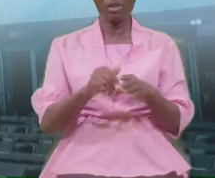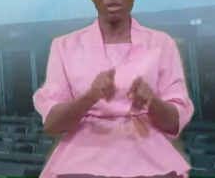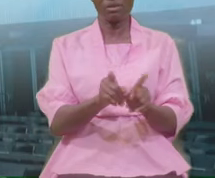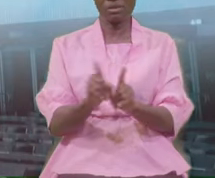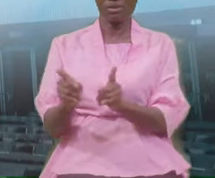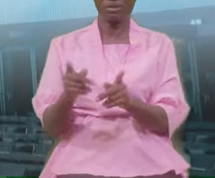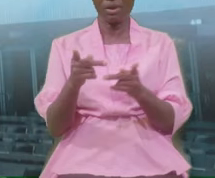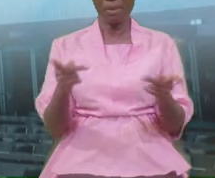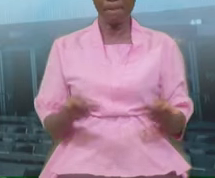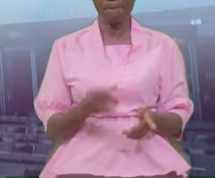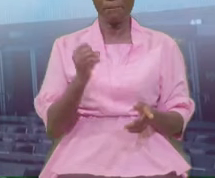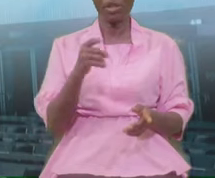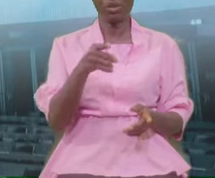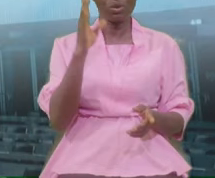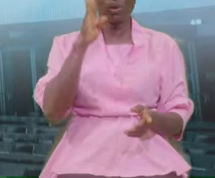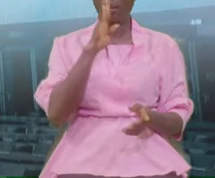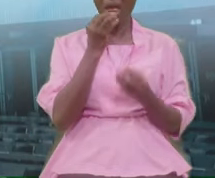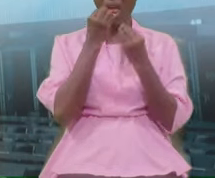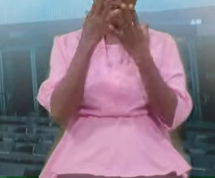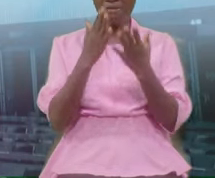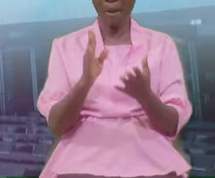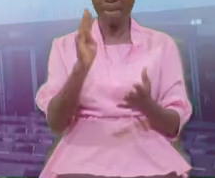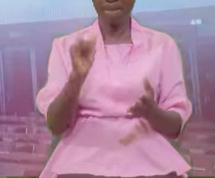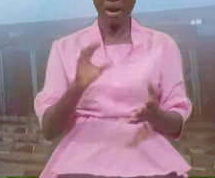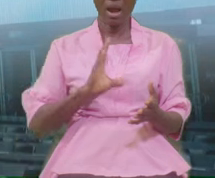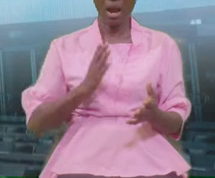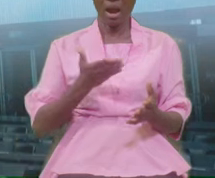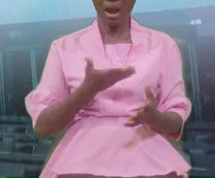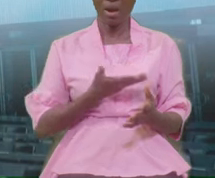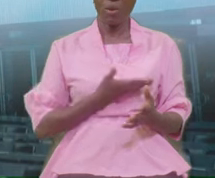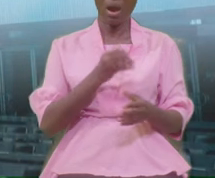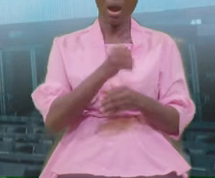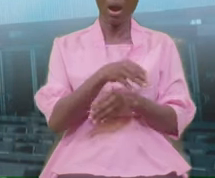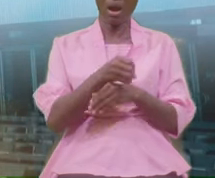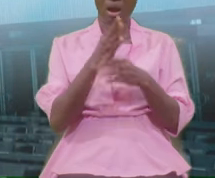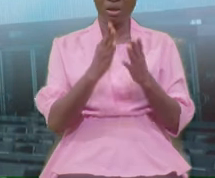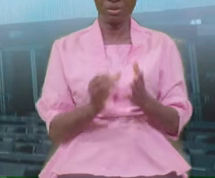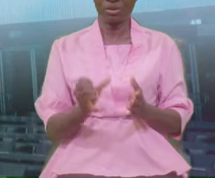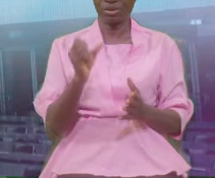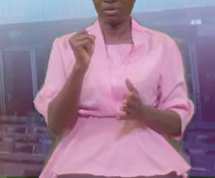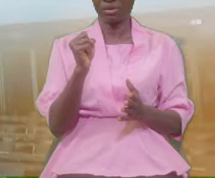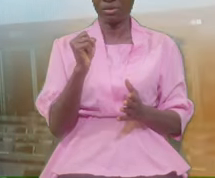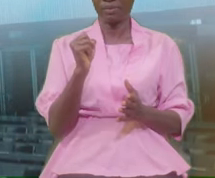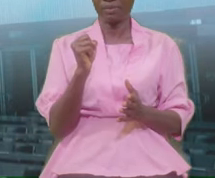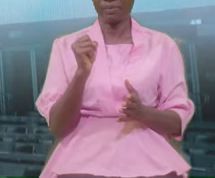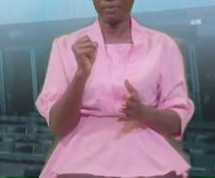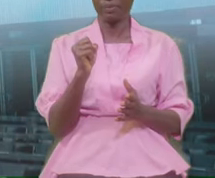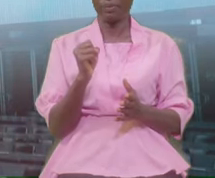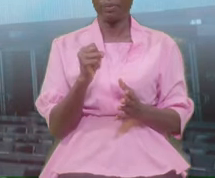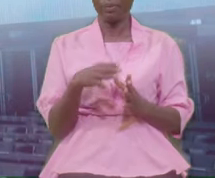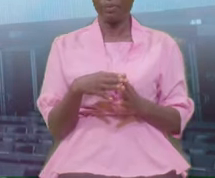informed by our councel they be getting in touch with you 3 pm